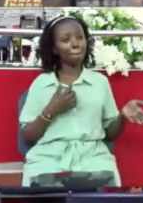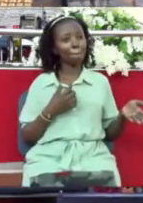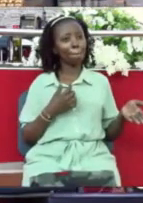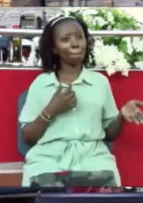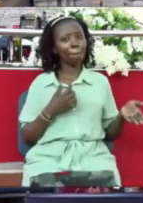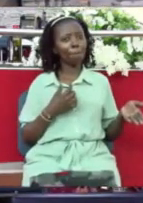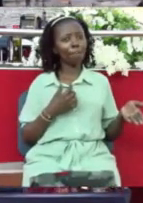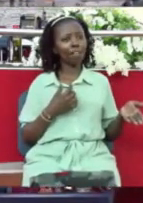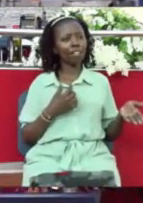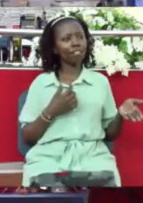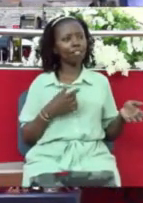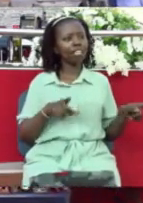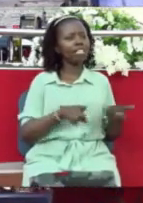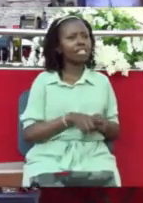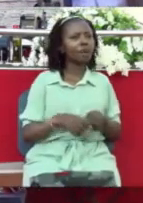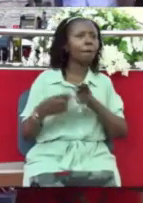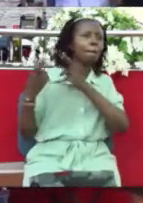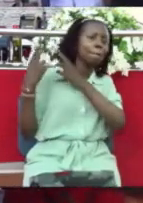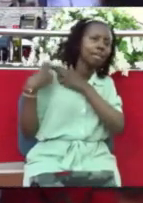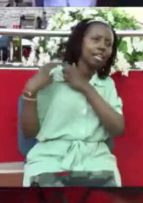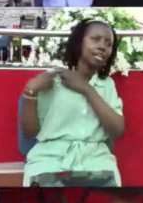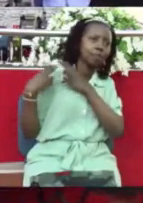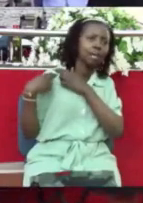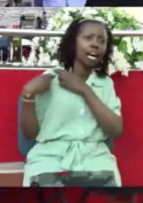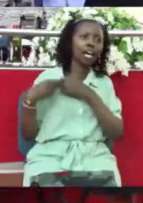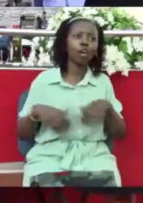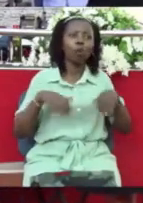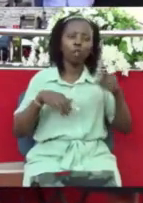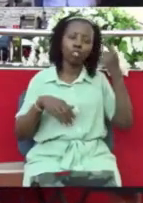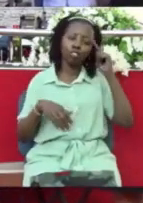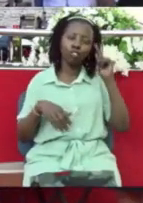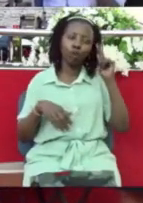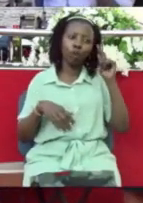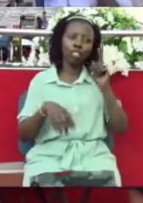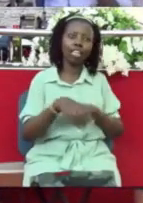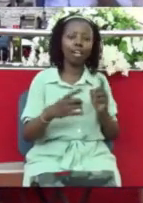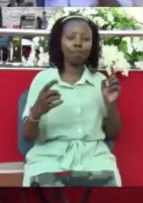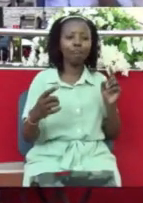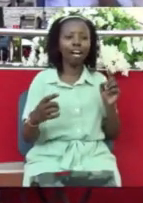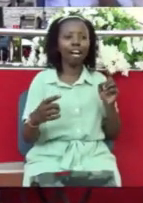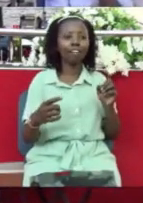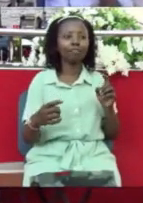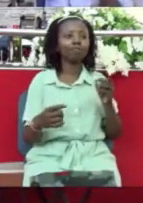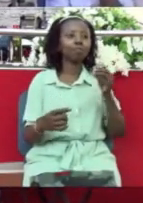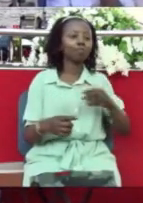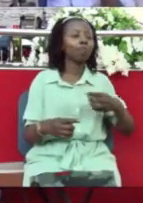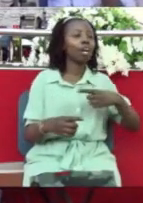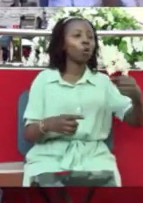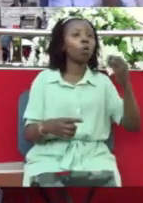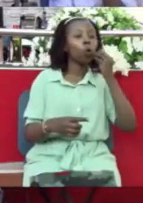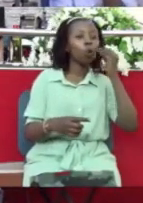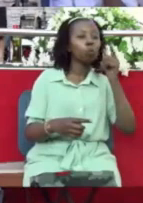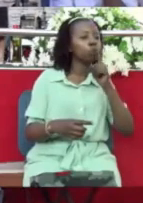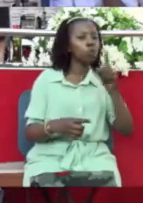Alikuwa anategemea sana afike ili atolewe. Was really looking forward to arriving so that